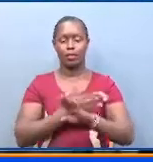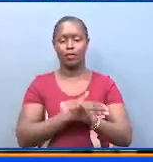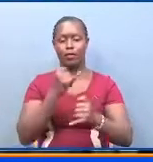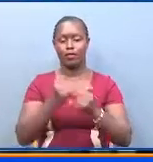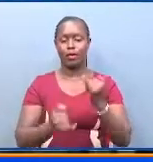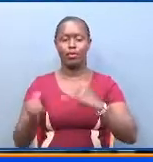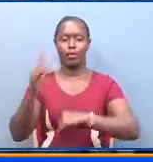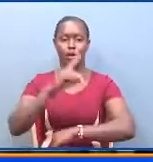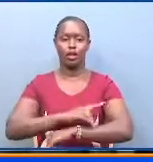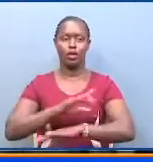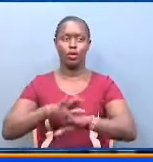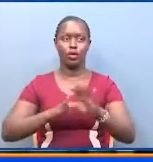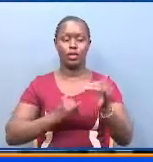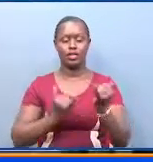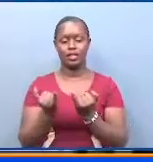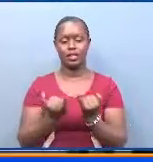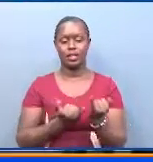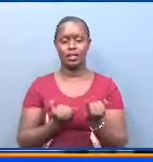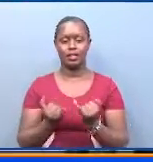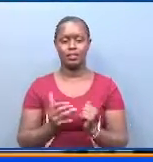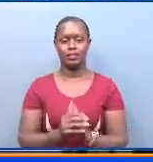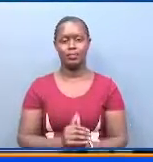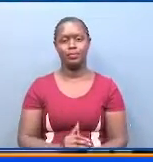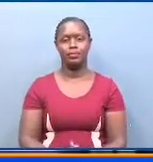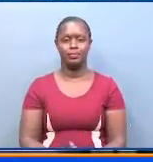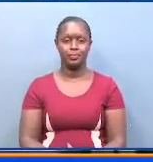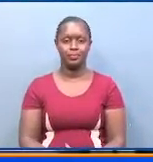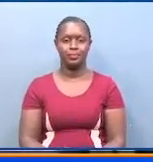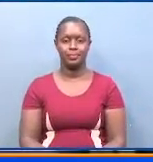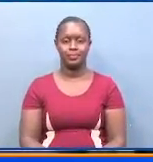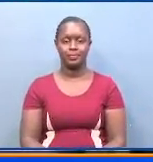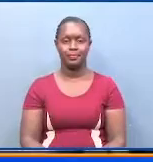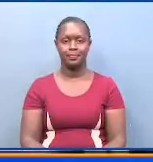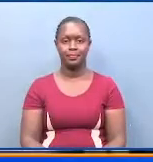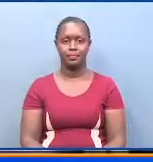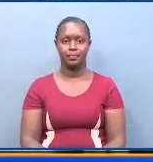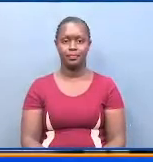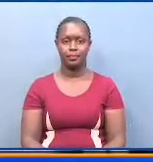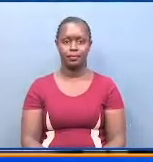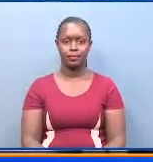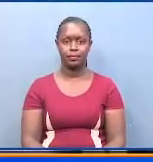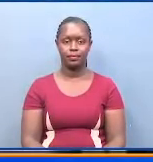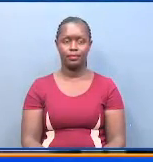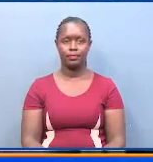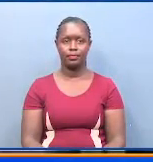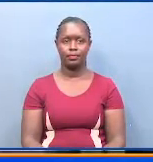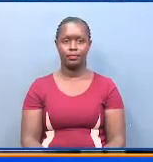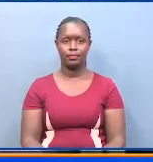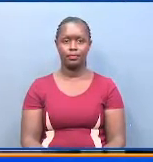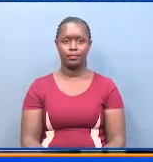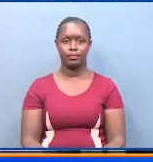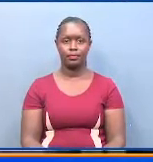of campaigns. Mike Kagongo, TV 47, Kerigiti Stadium